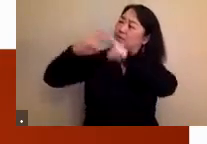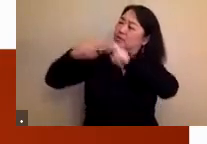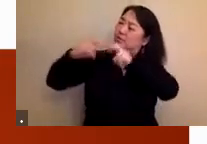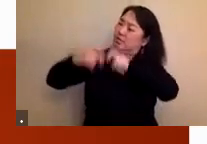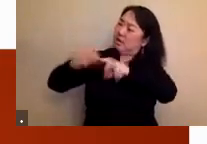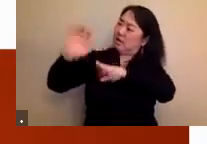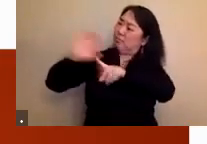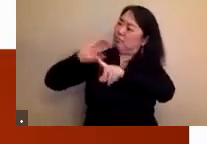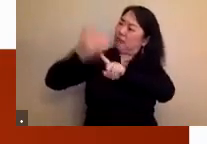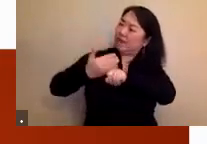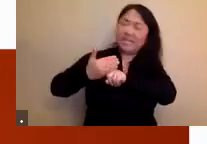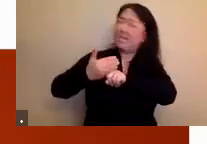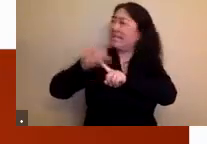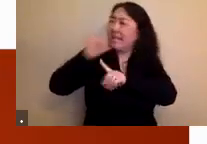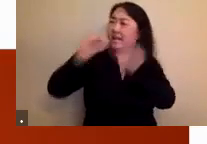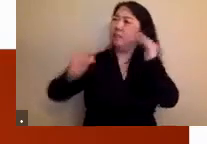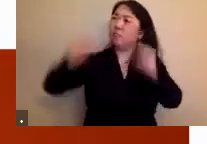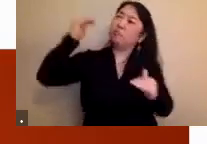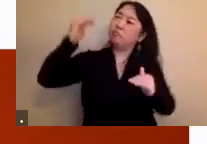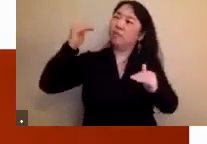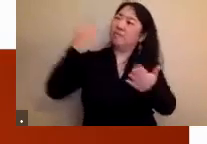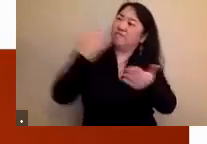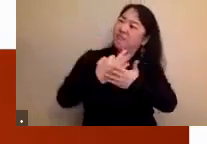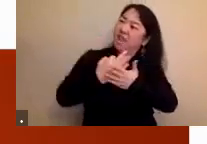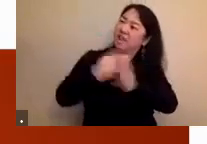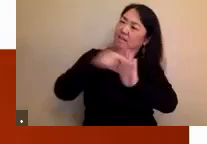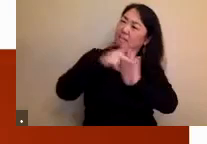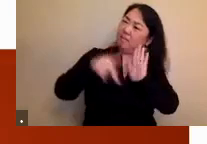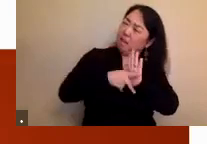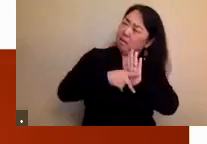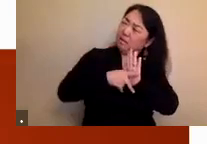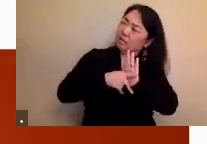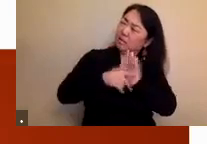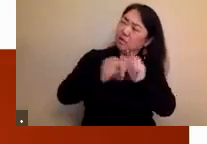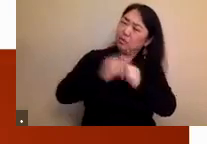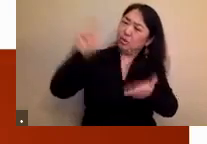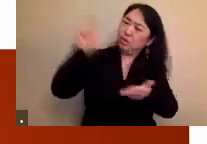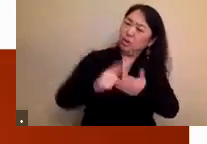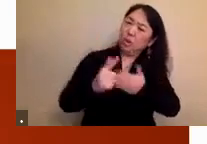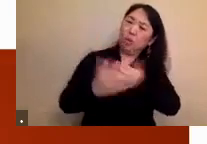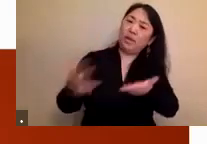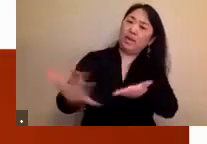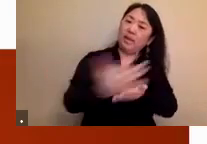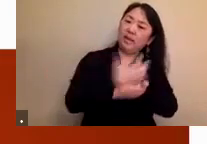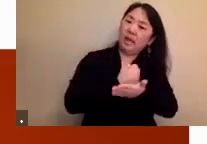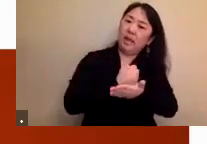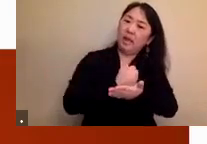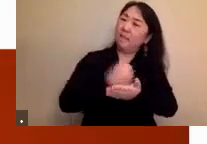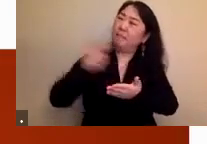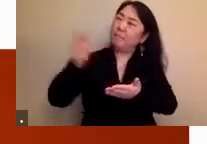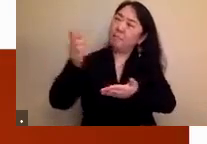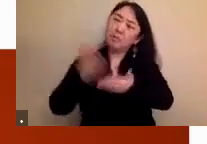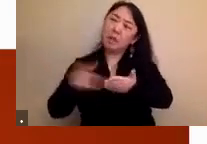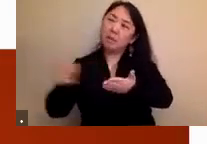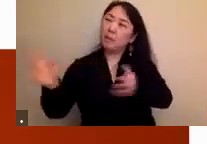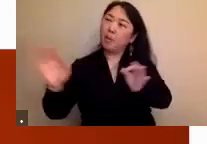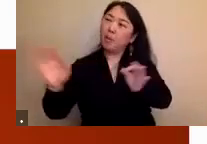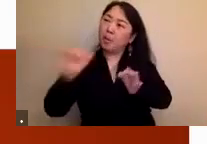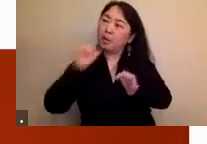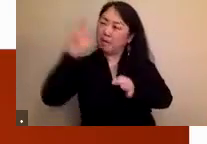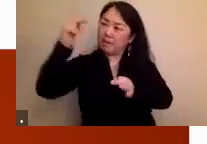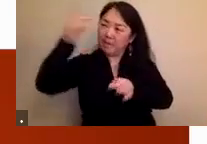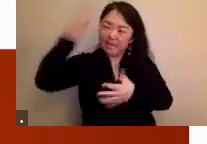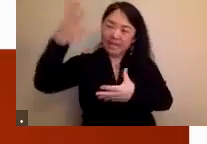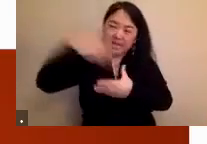those inequitable funds and policies in low income or less politically engaged community? How do we make